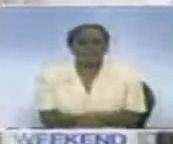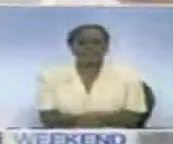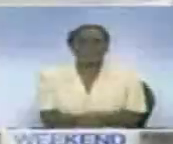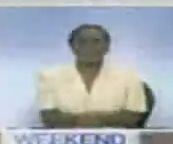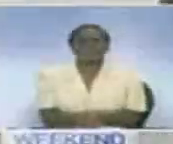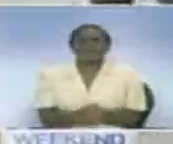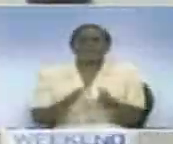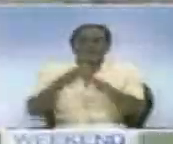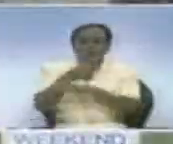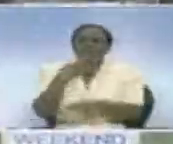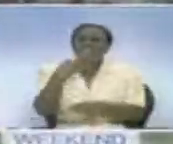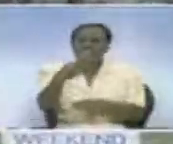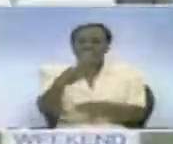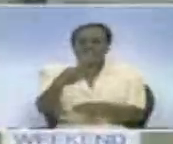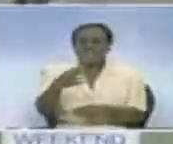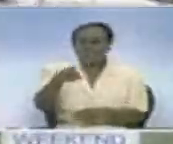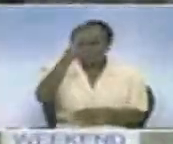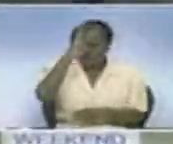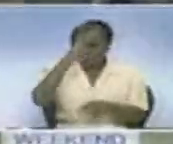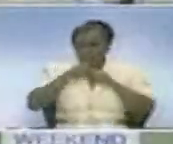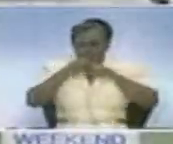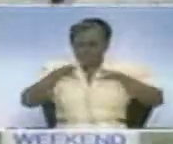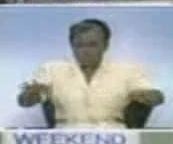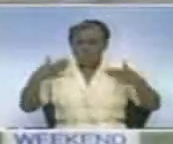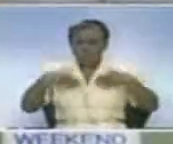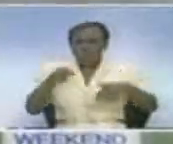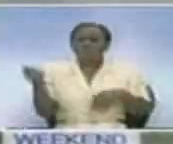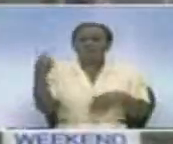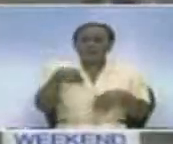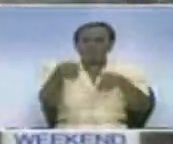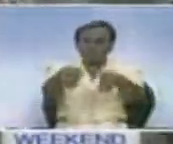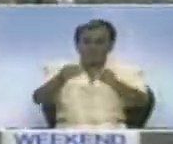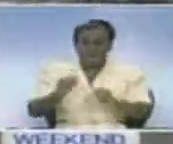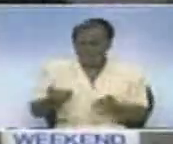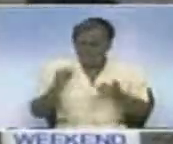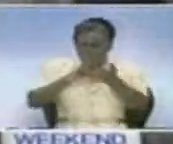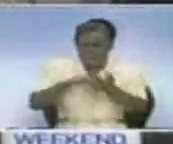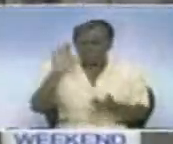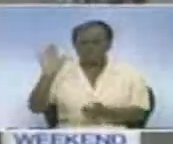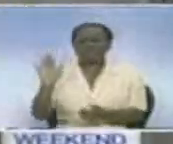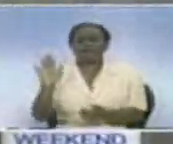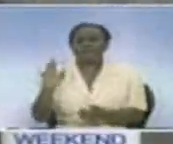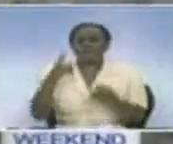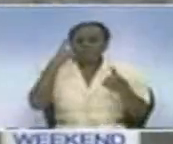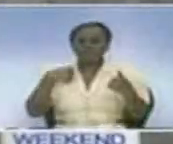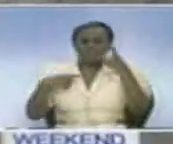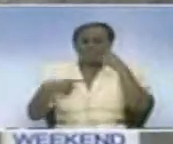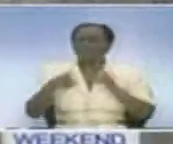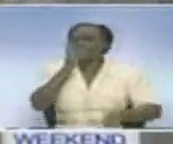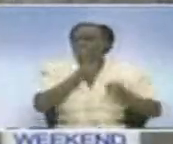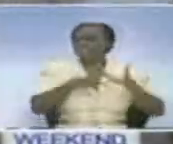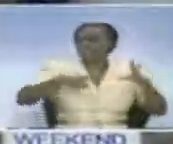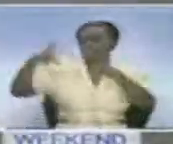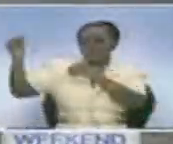The over 300 officers dispersed a group of mourners who had come to bury Njenga's slain wife and friends. Mourners scattered in different